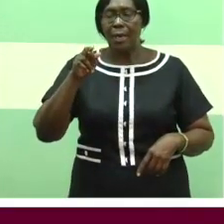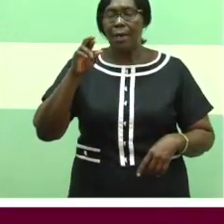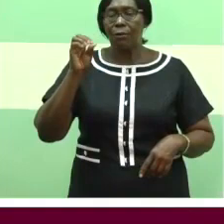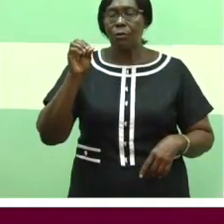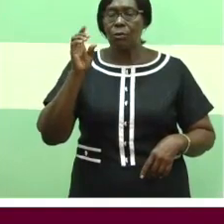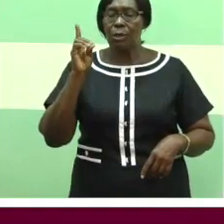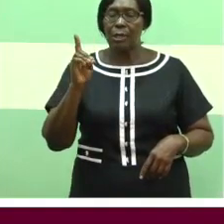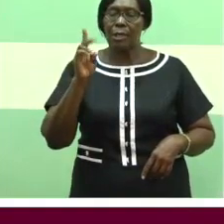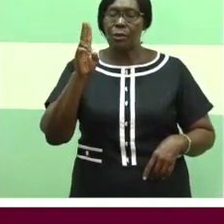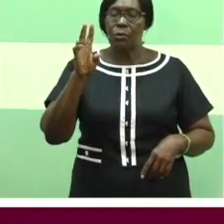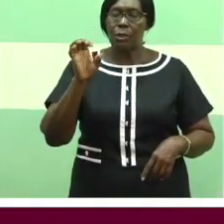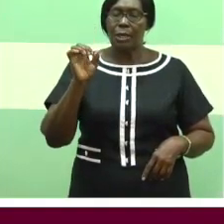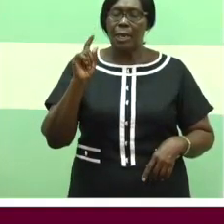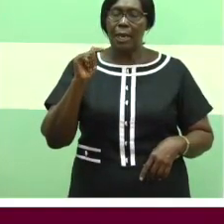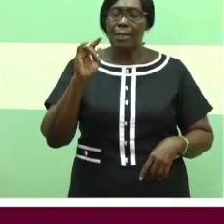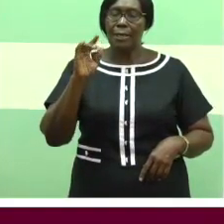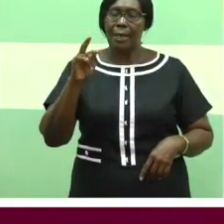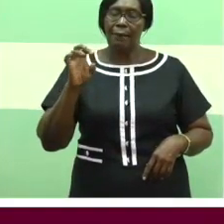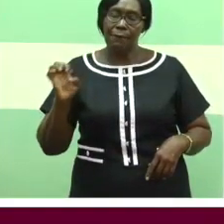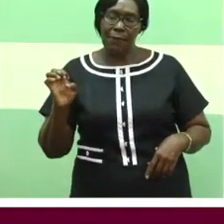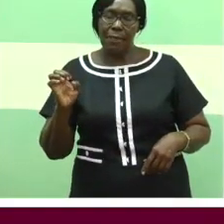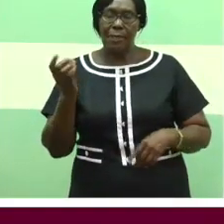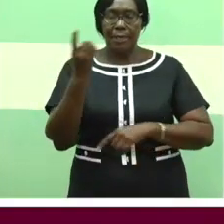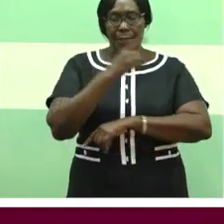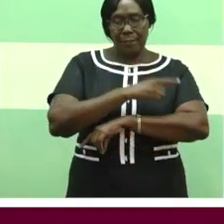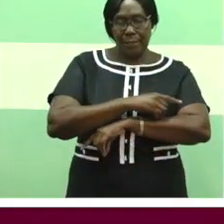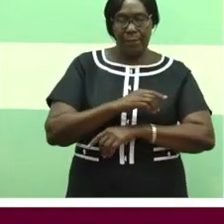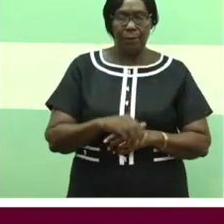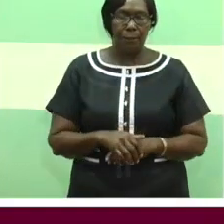So let's look here. So we have,